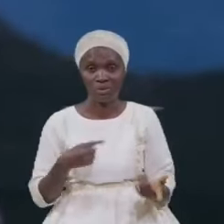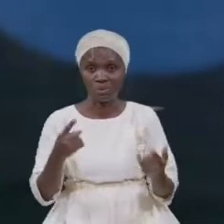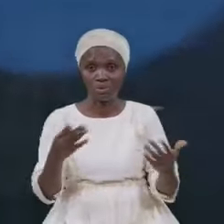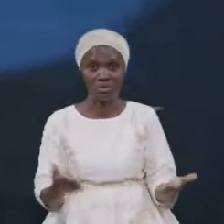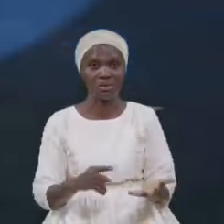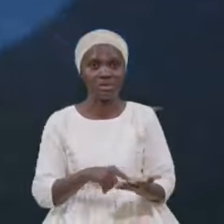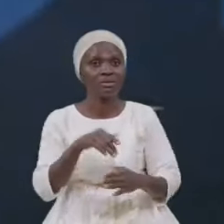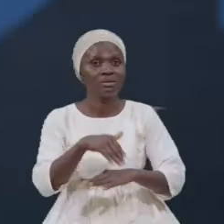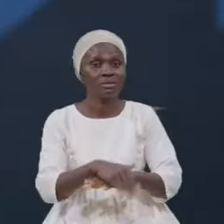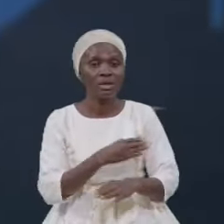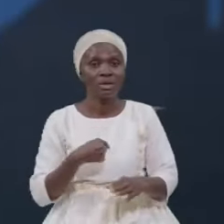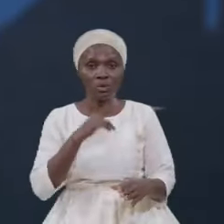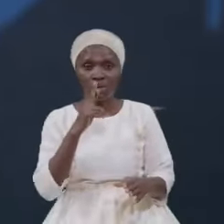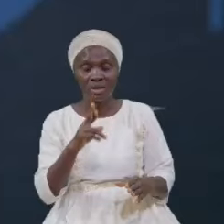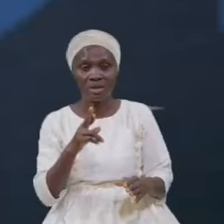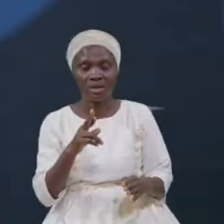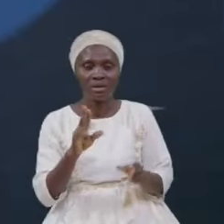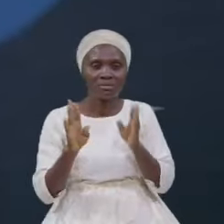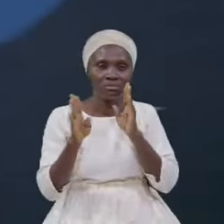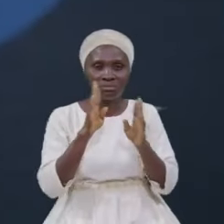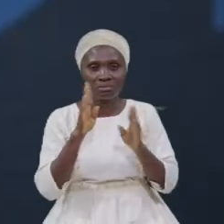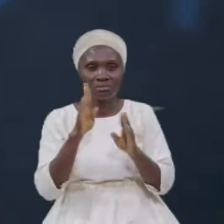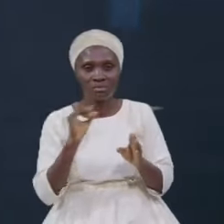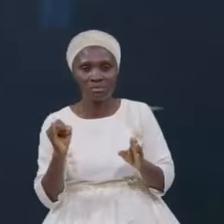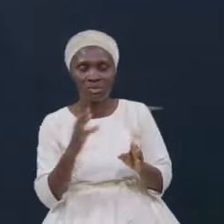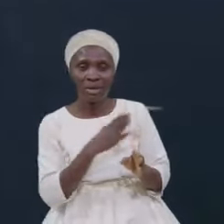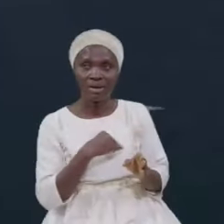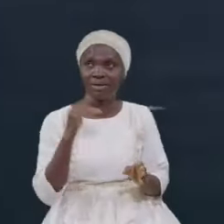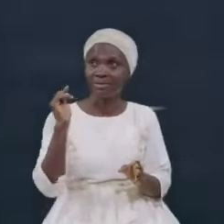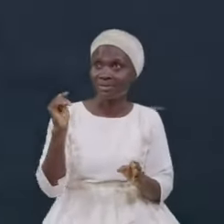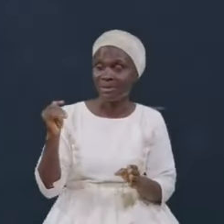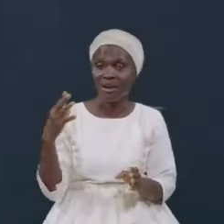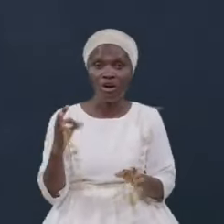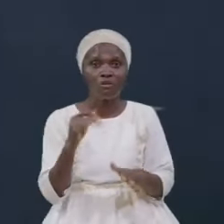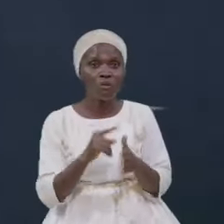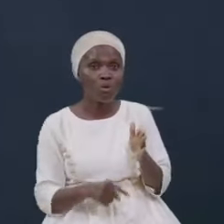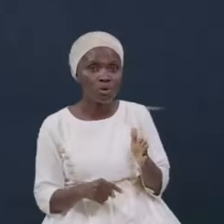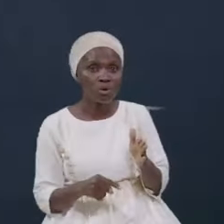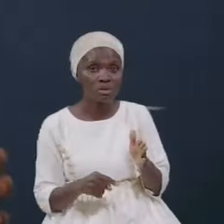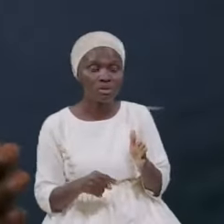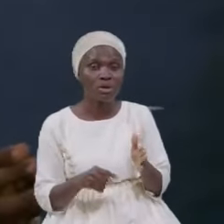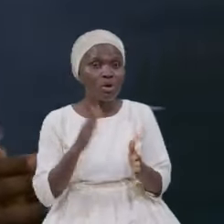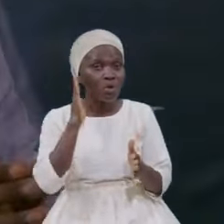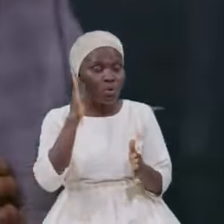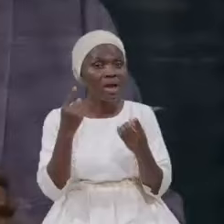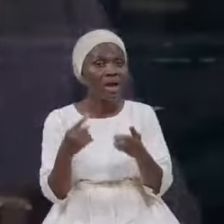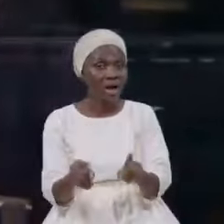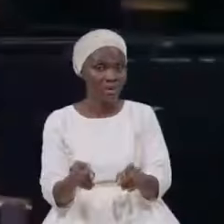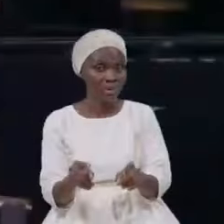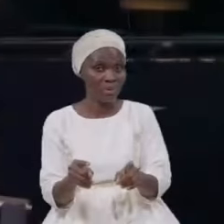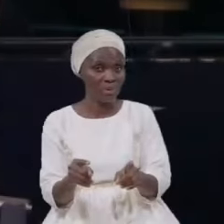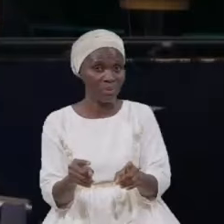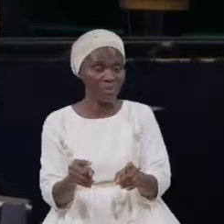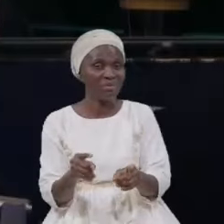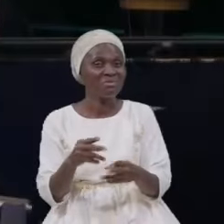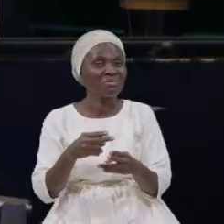and testifying of what will happen very soon. There are things